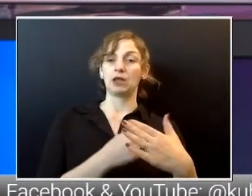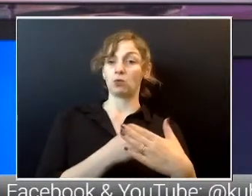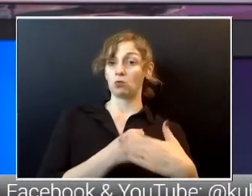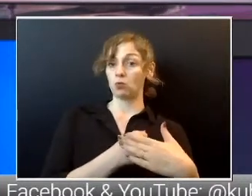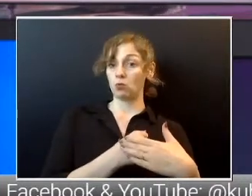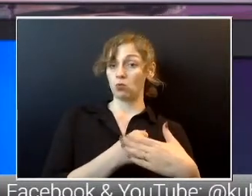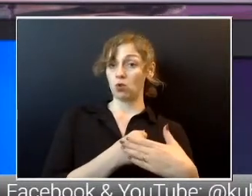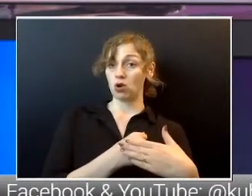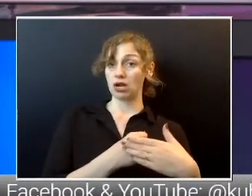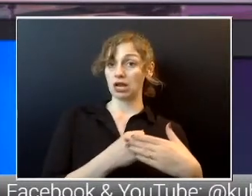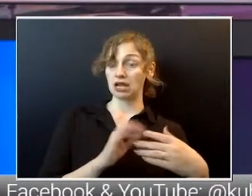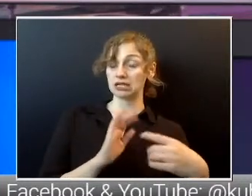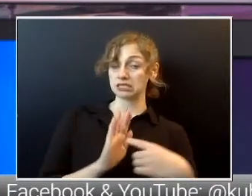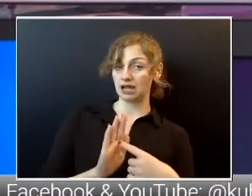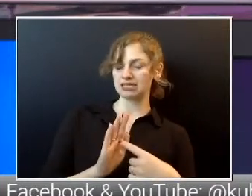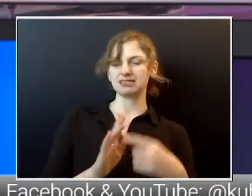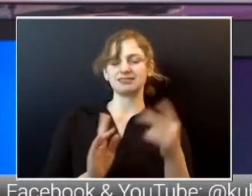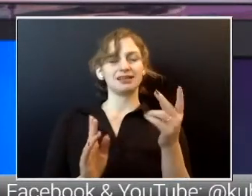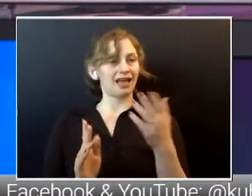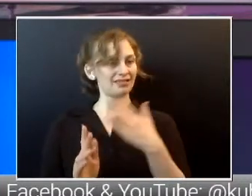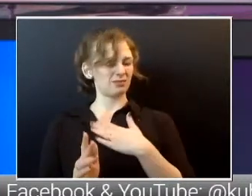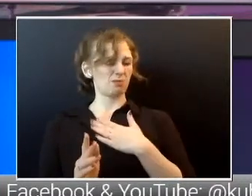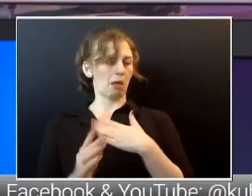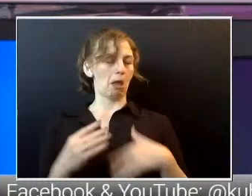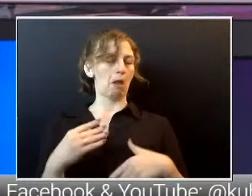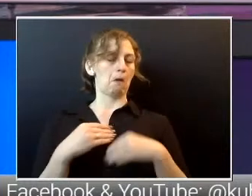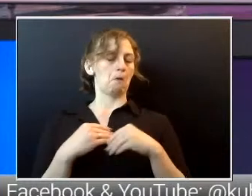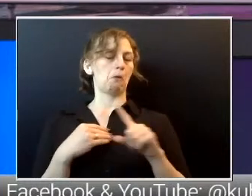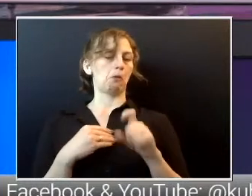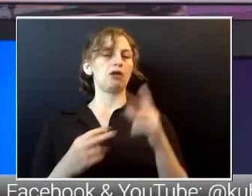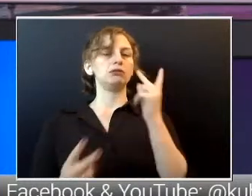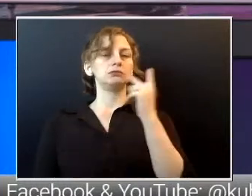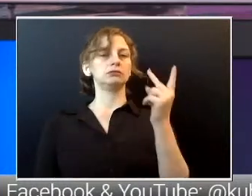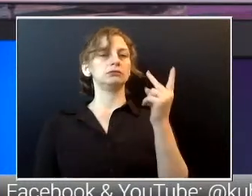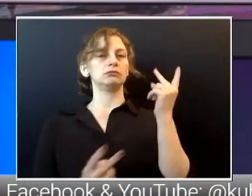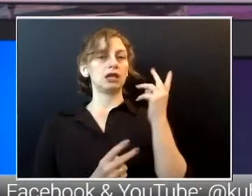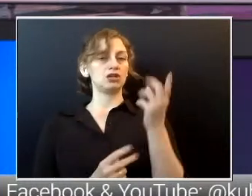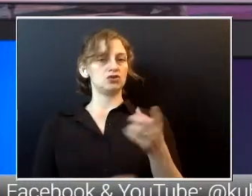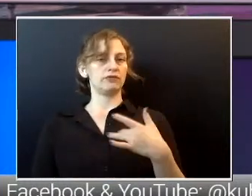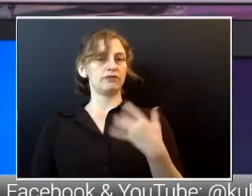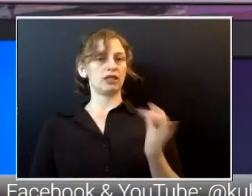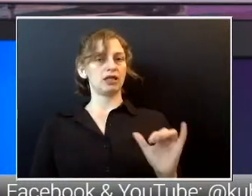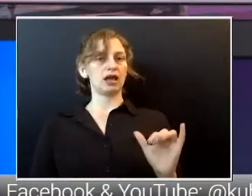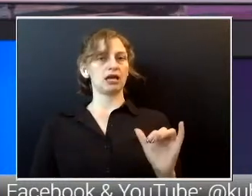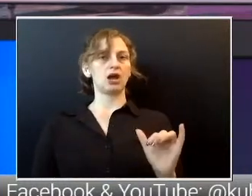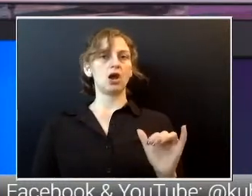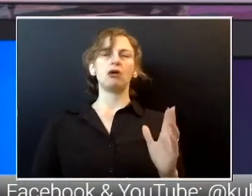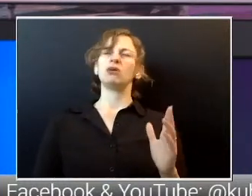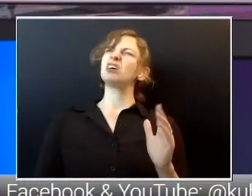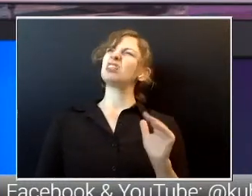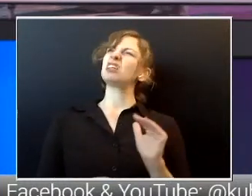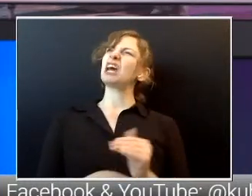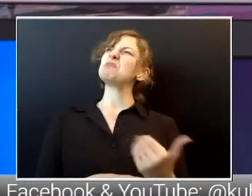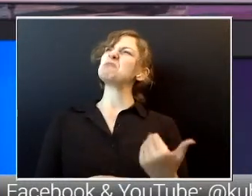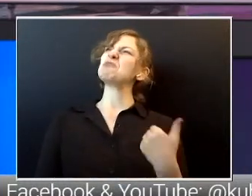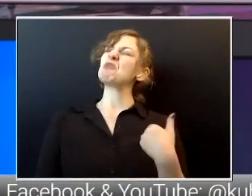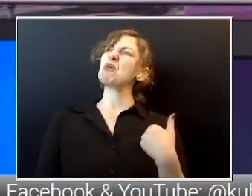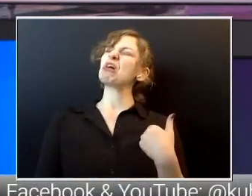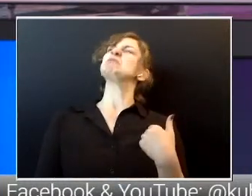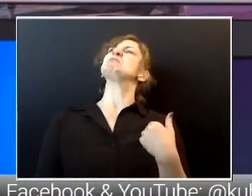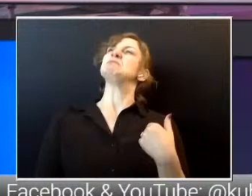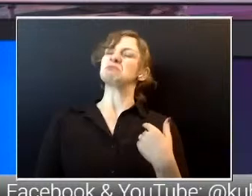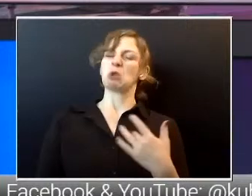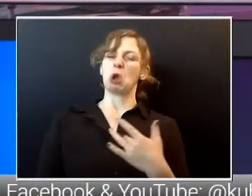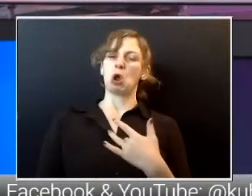question, looking back, do you feel like, oh, the night before I had heartburn, or I felt a little weird a few hours earlier, or did